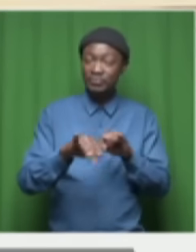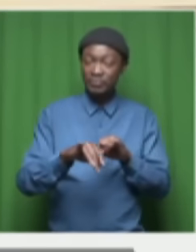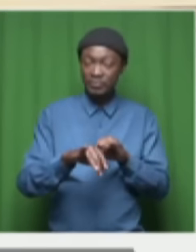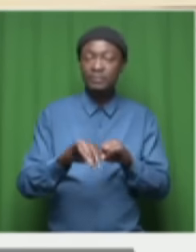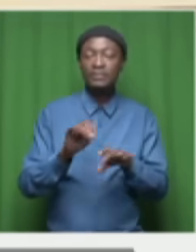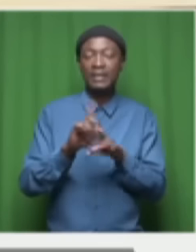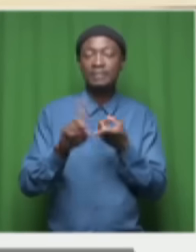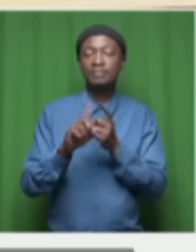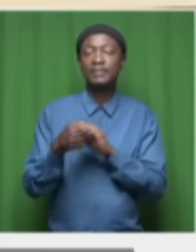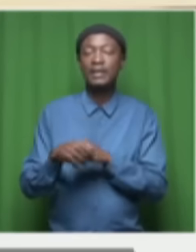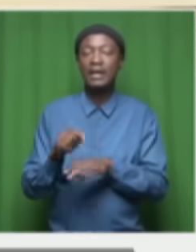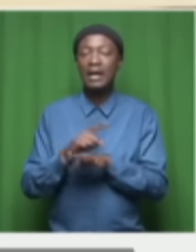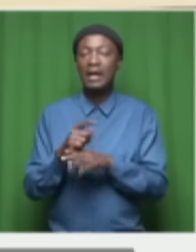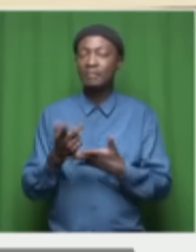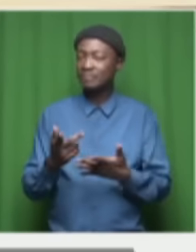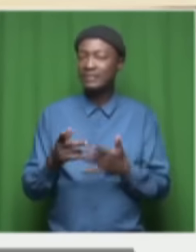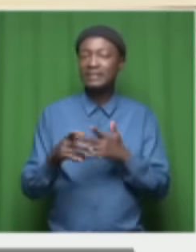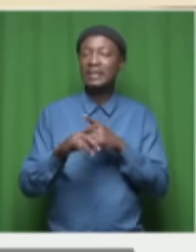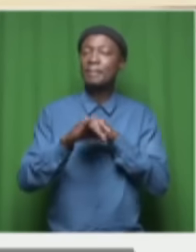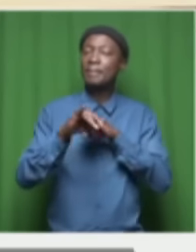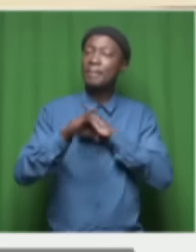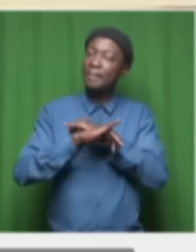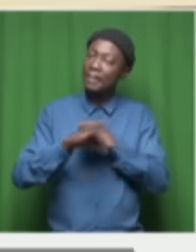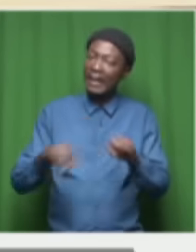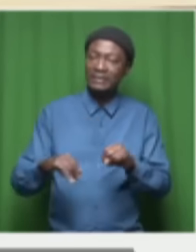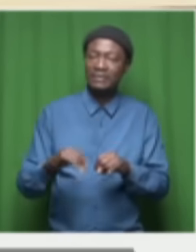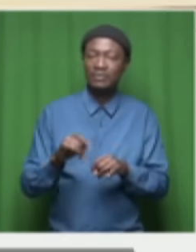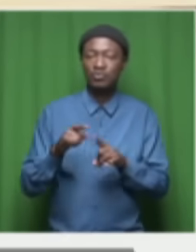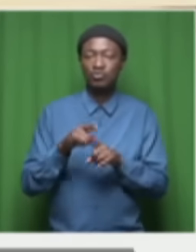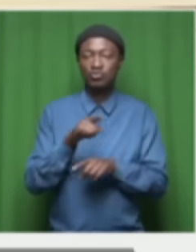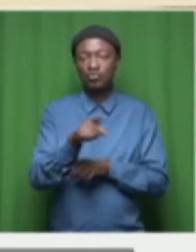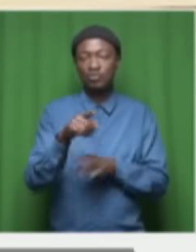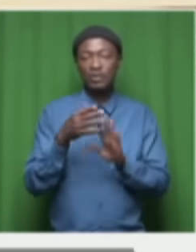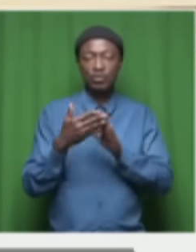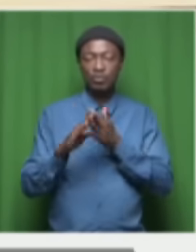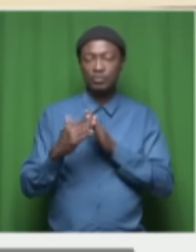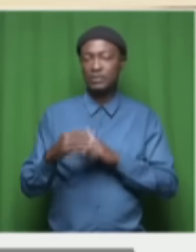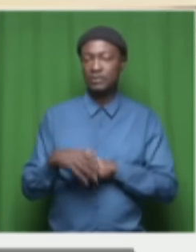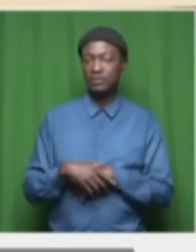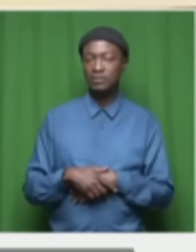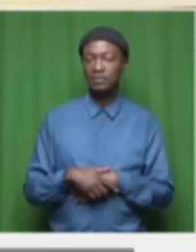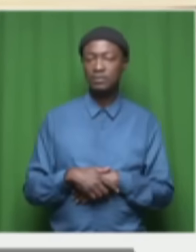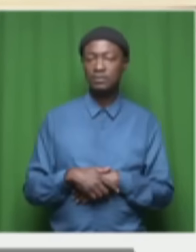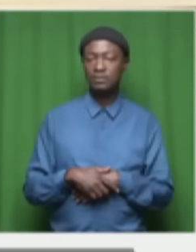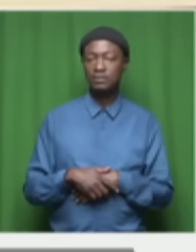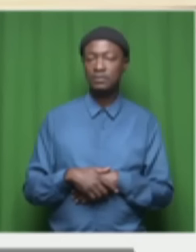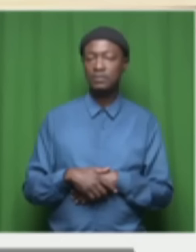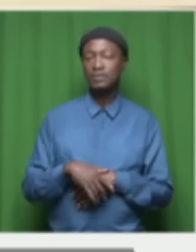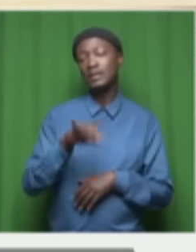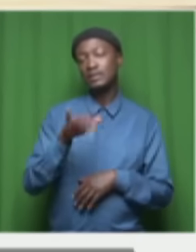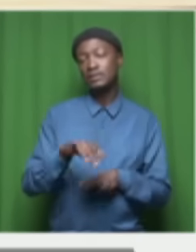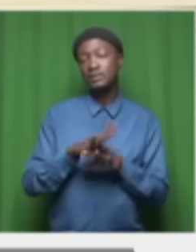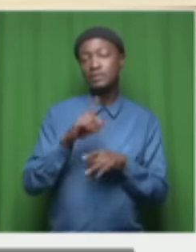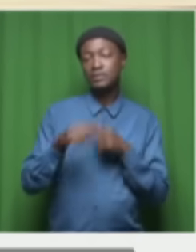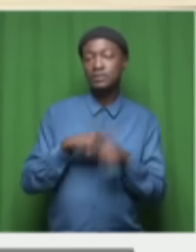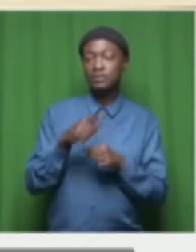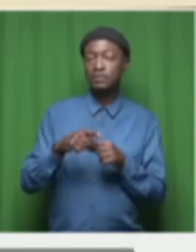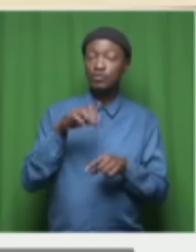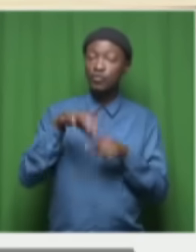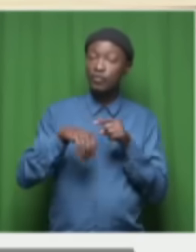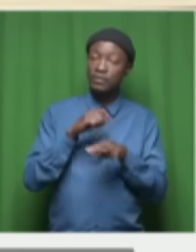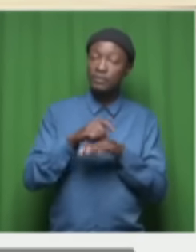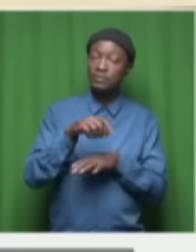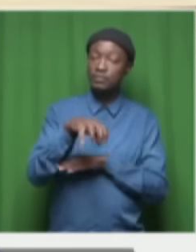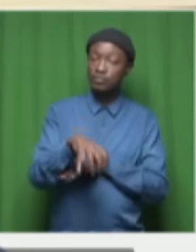becomes a double sword, if I may put it in that way, in the sense that you tend to find provinces like